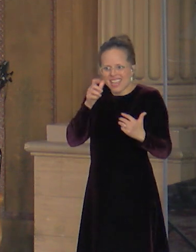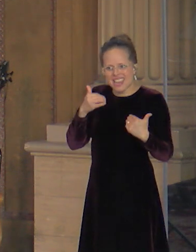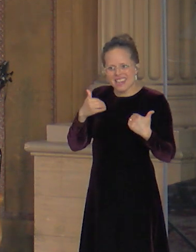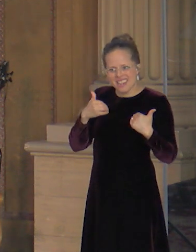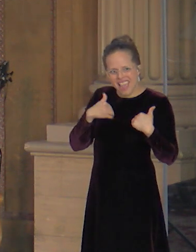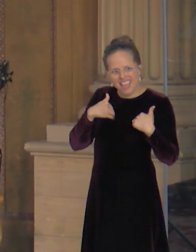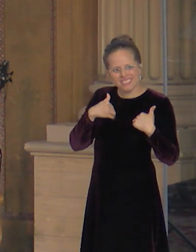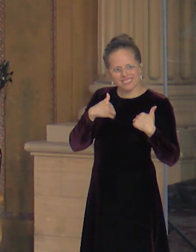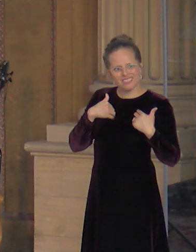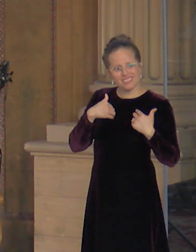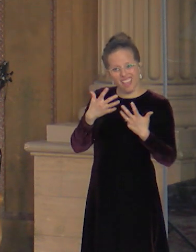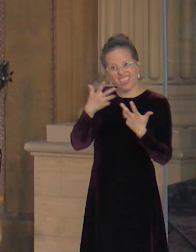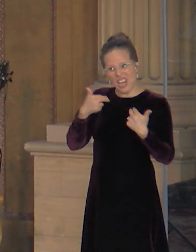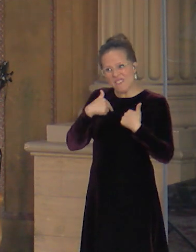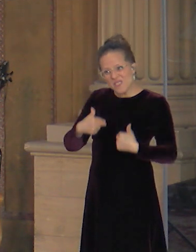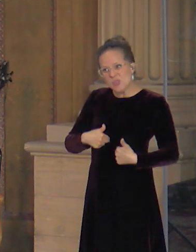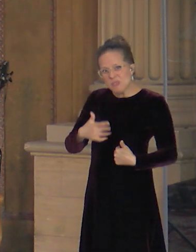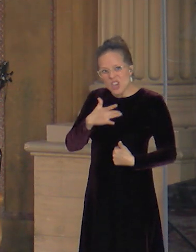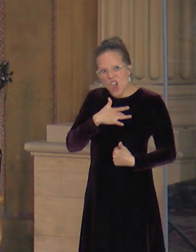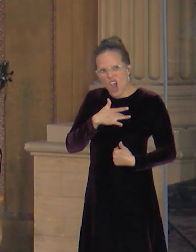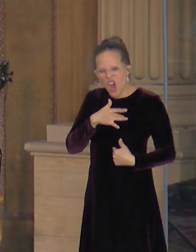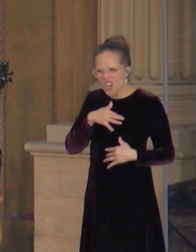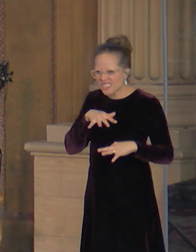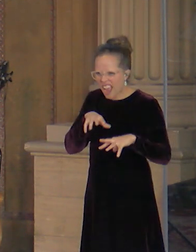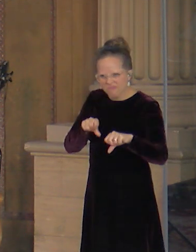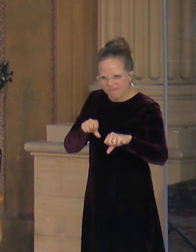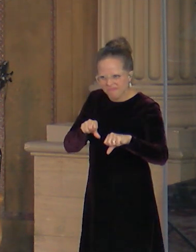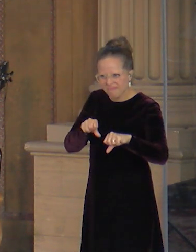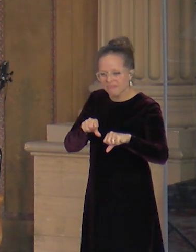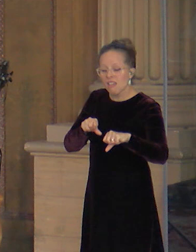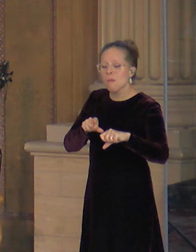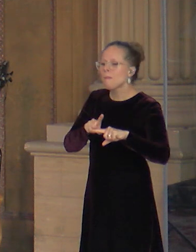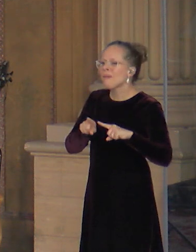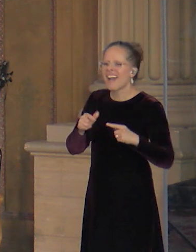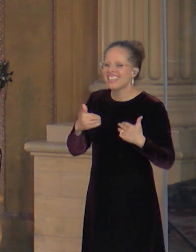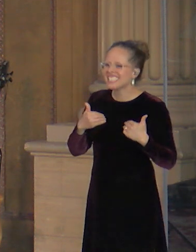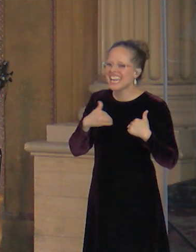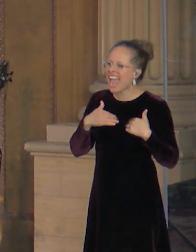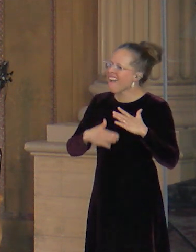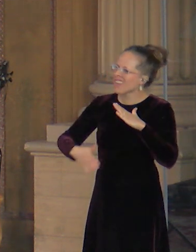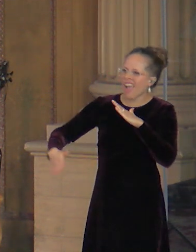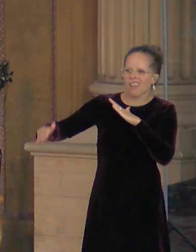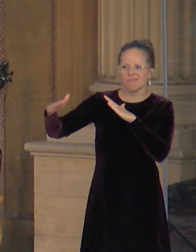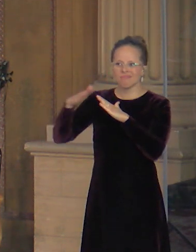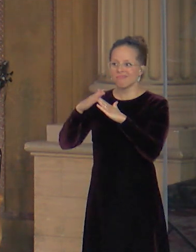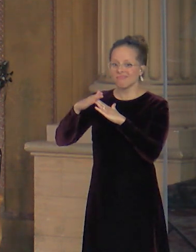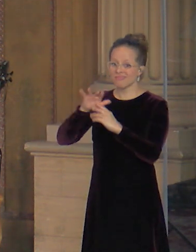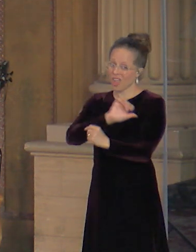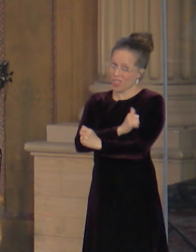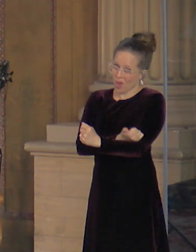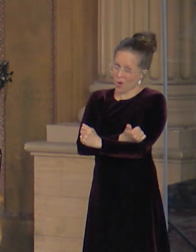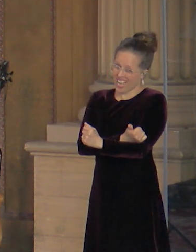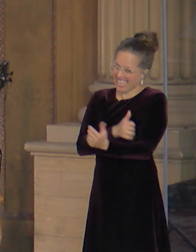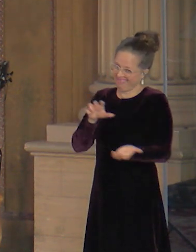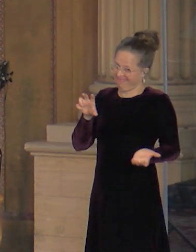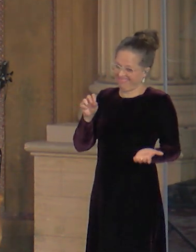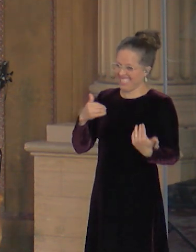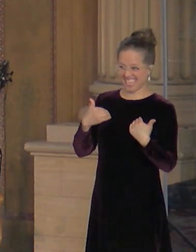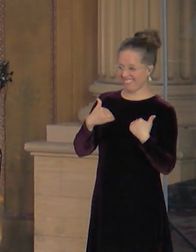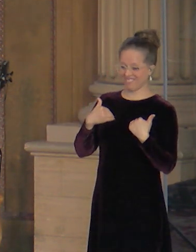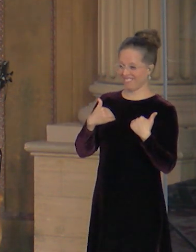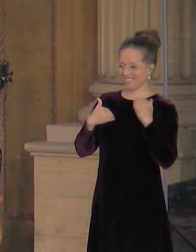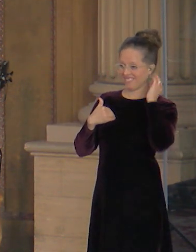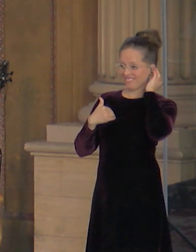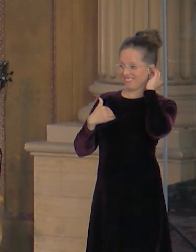all around the world but ultimately he doesn't have the kind of absolute authority that he's offering here throughout